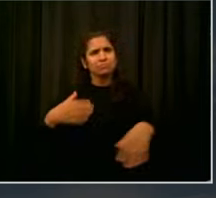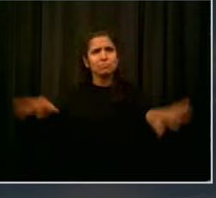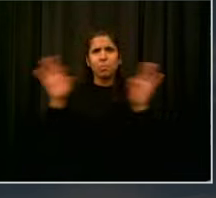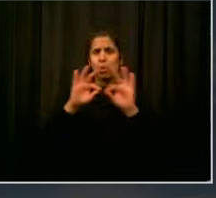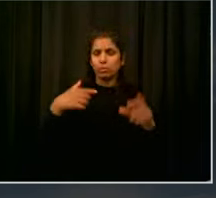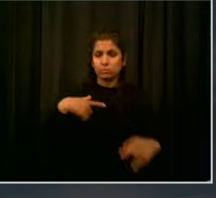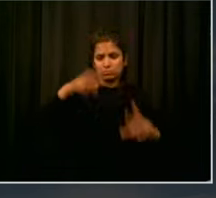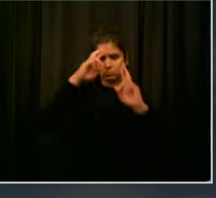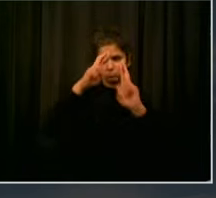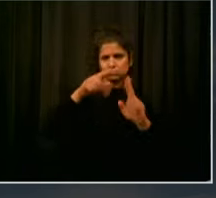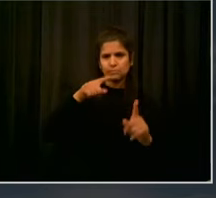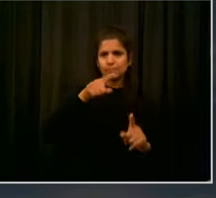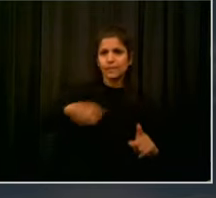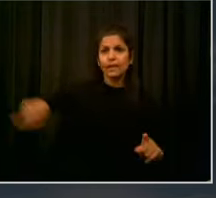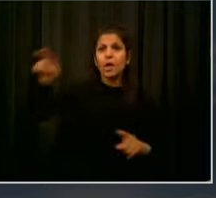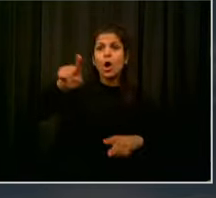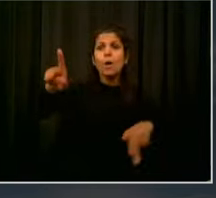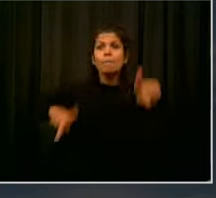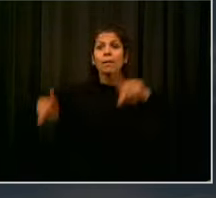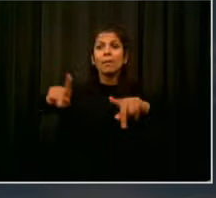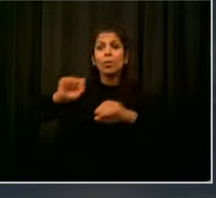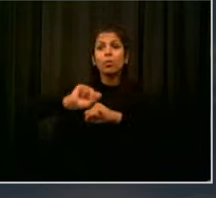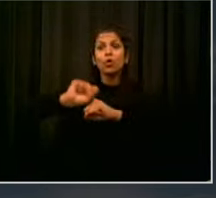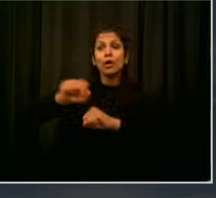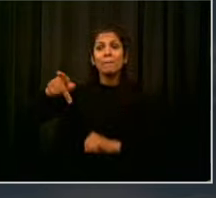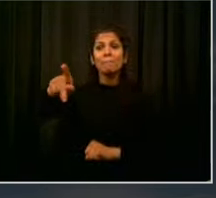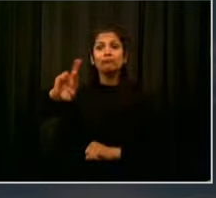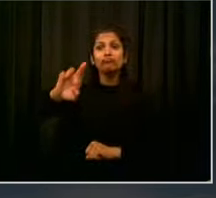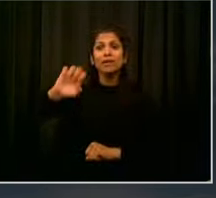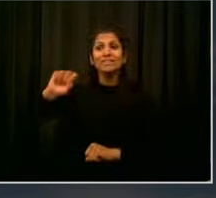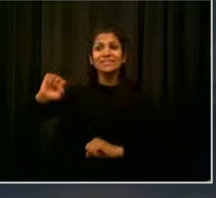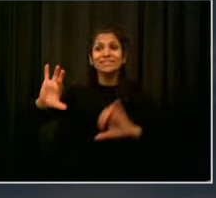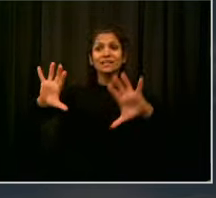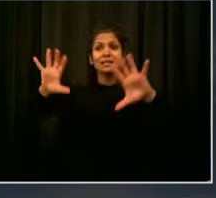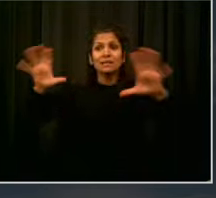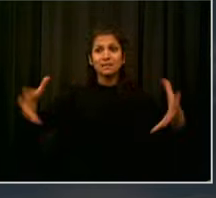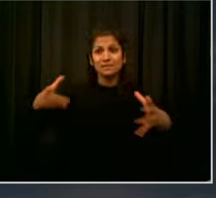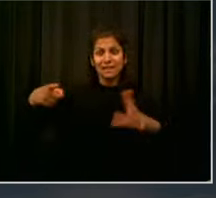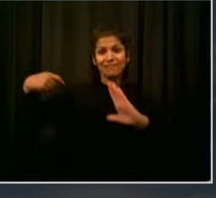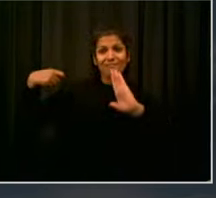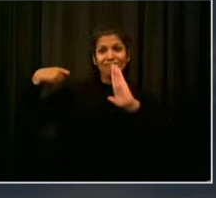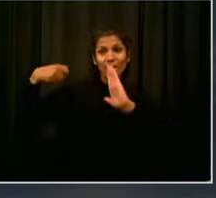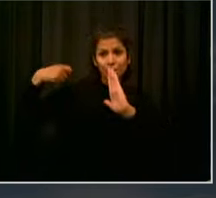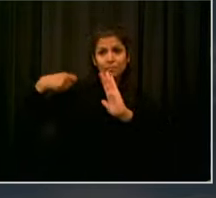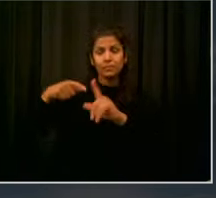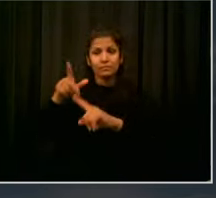times. So sometimes these things take a few moments to sort out. But if we can improve in areas, we'll improve.